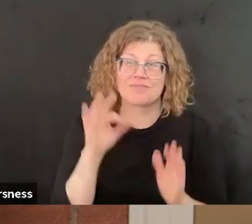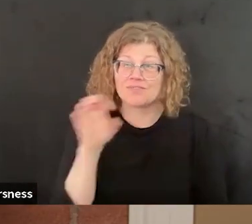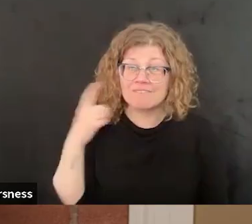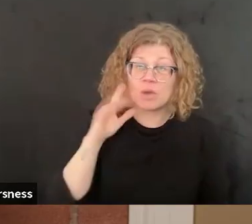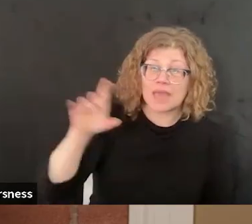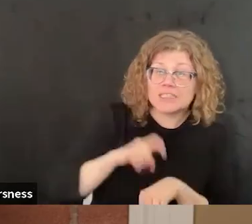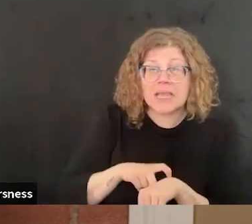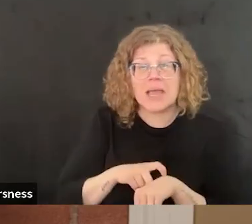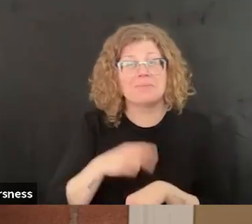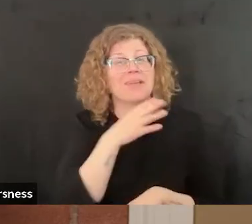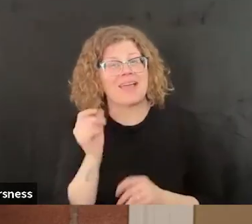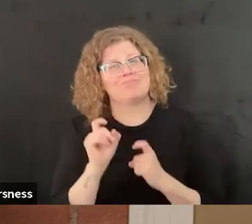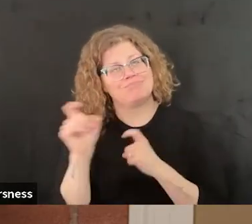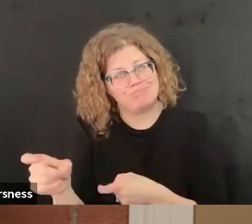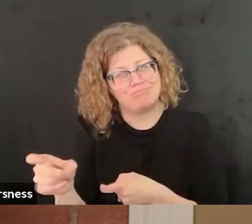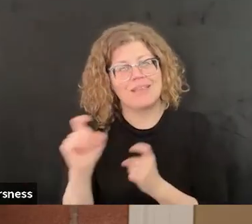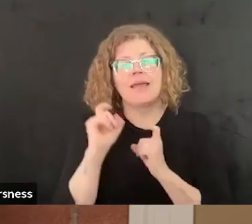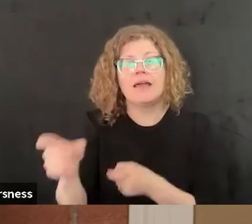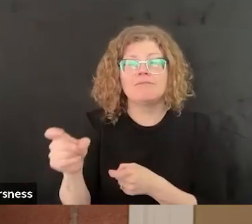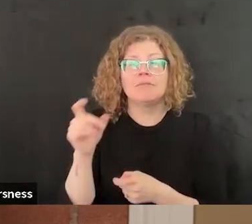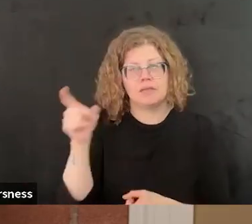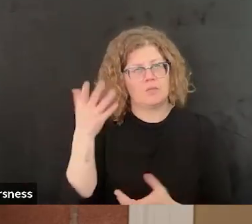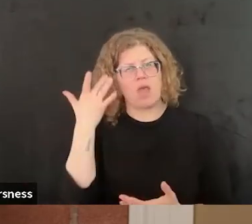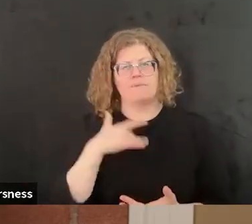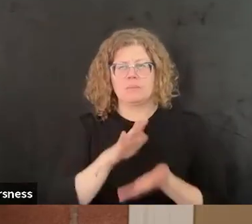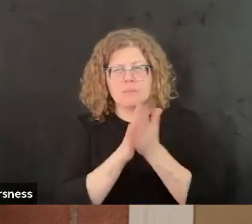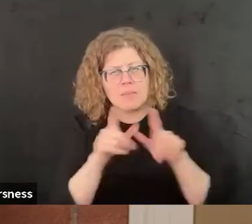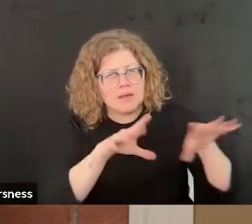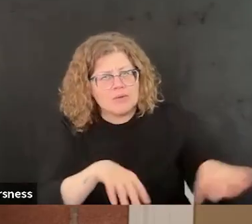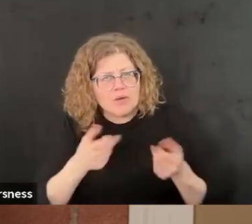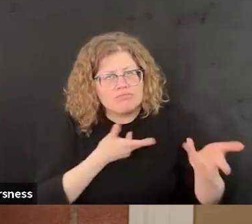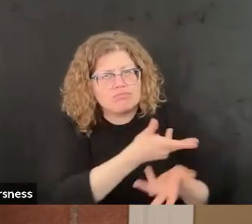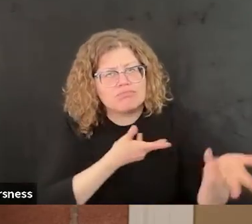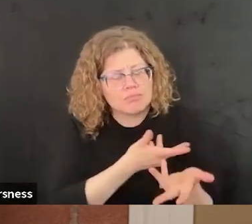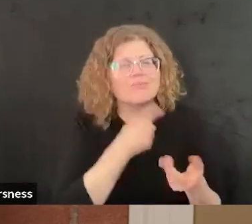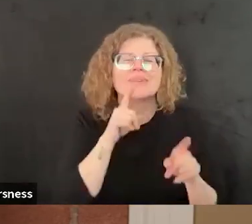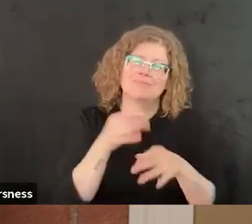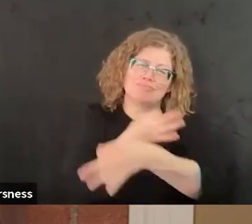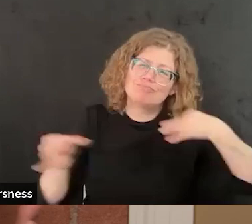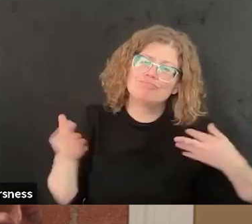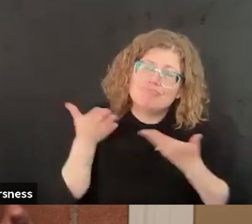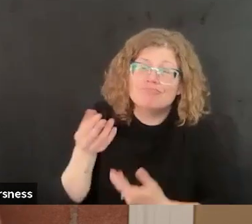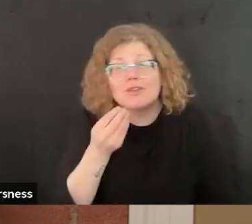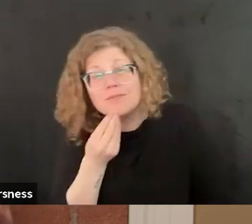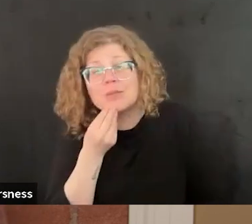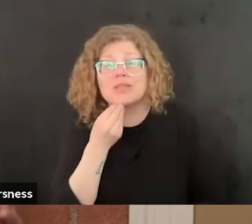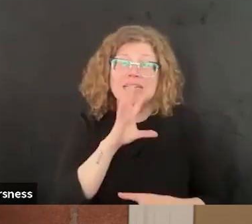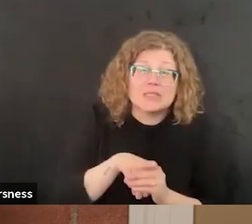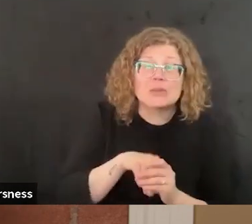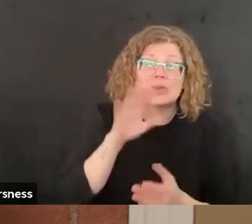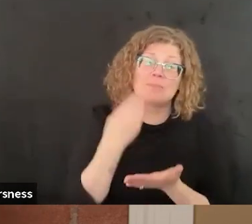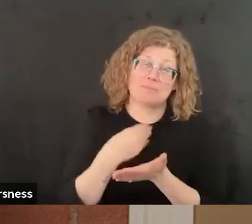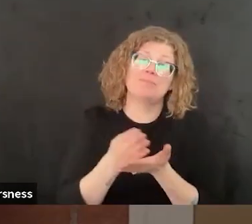their time, as well as gifting and hosting. So food is a really important part of working with elders, and you want to ensure that you include